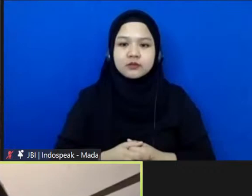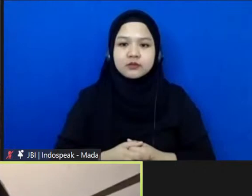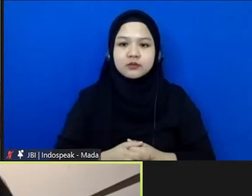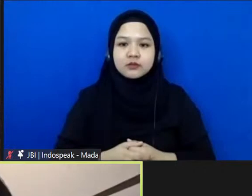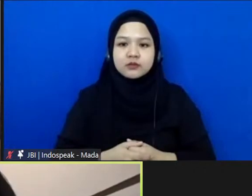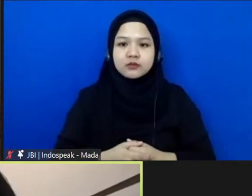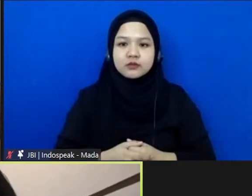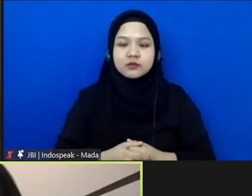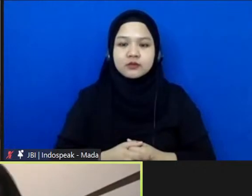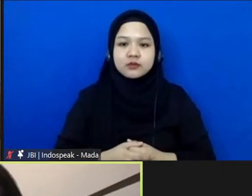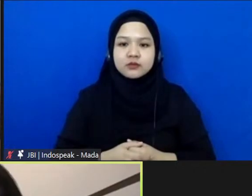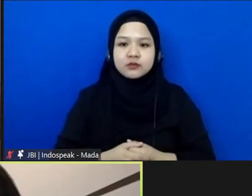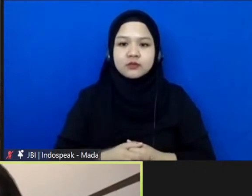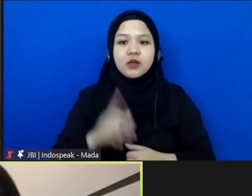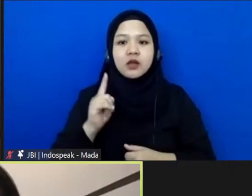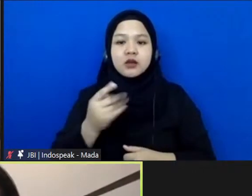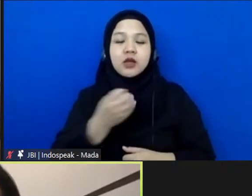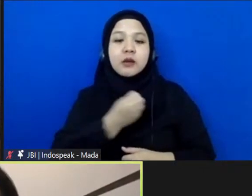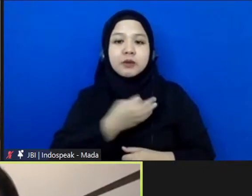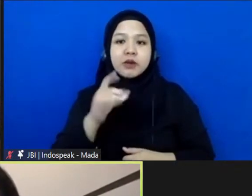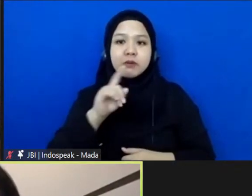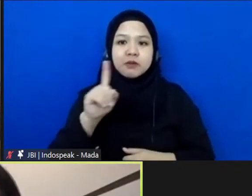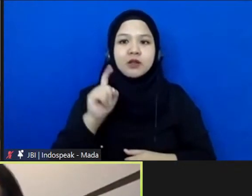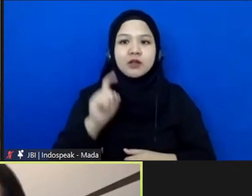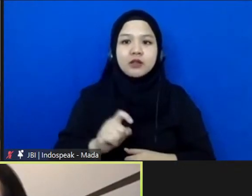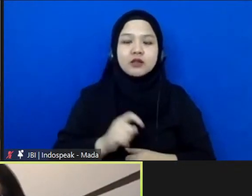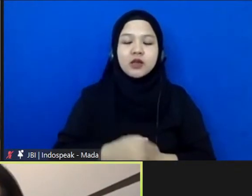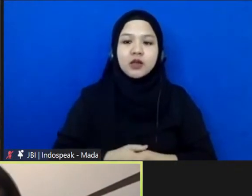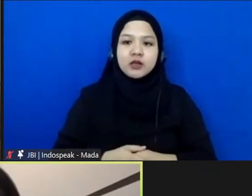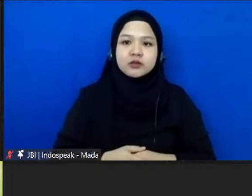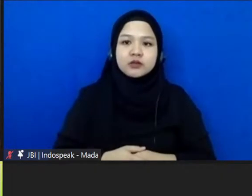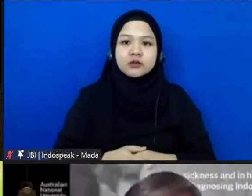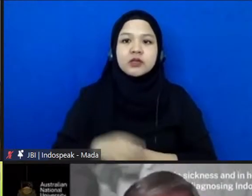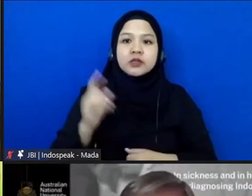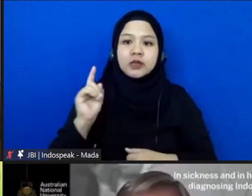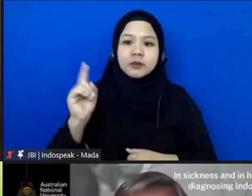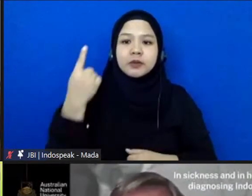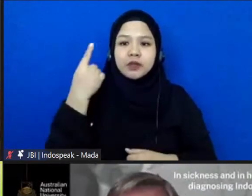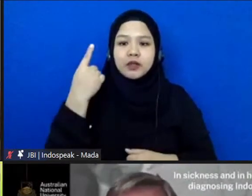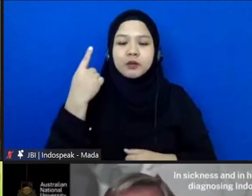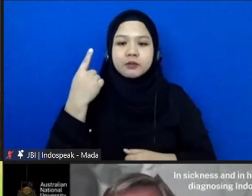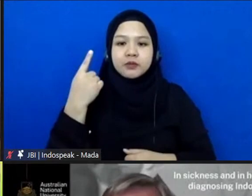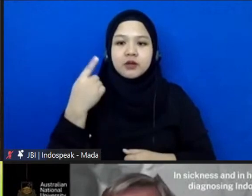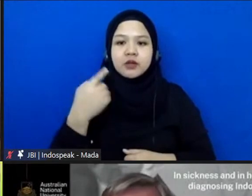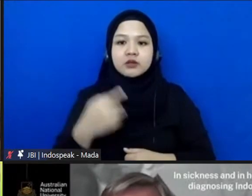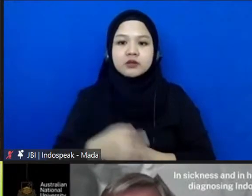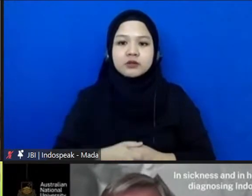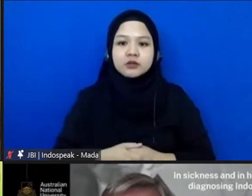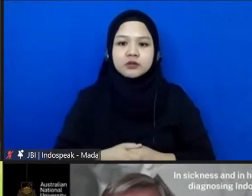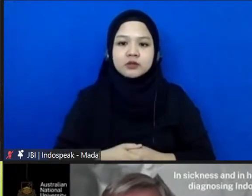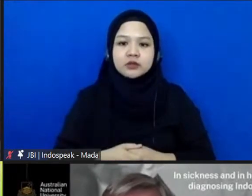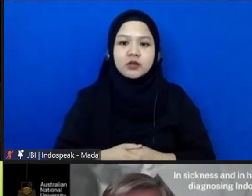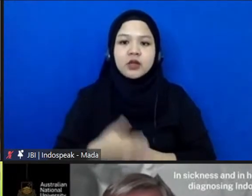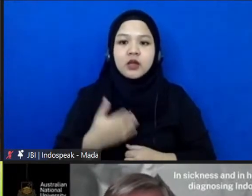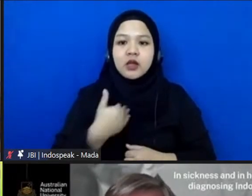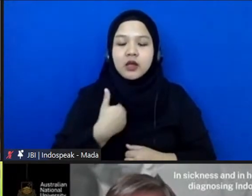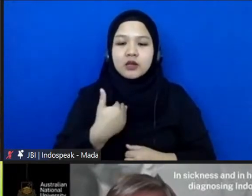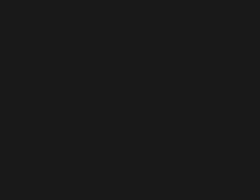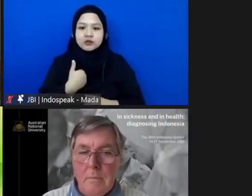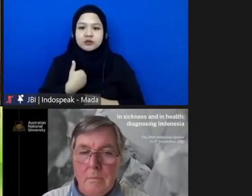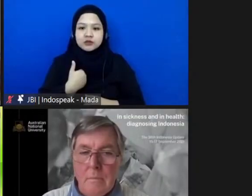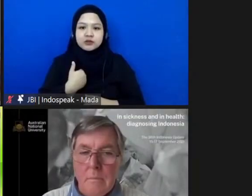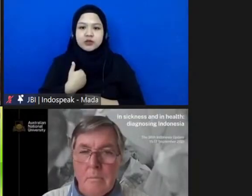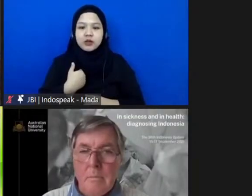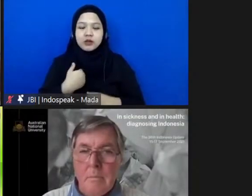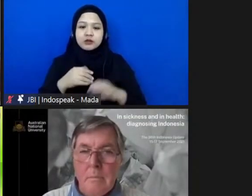Great, we've got some questions already, and the first question is not a live question. It's a